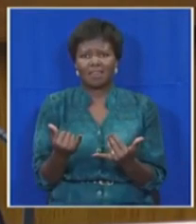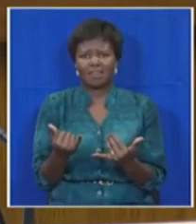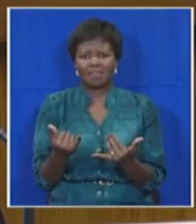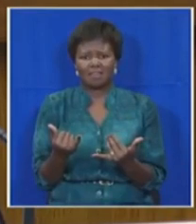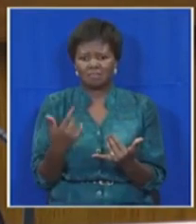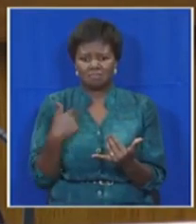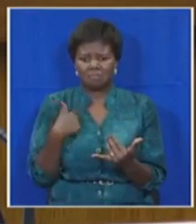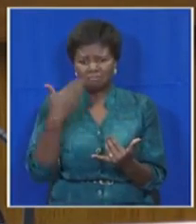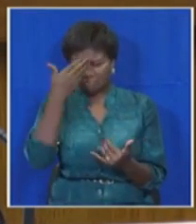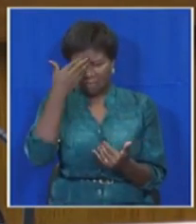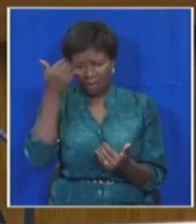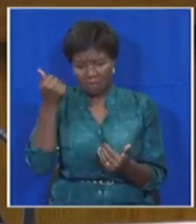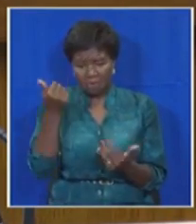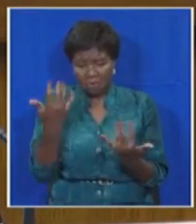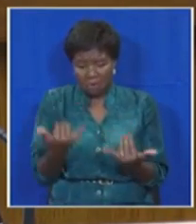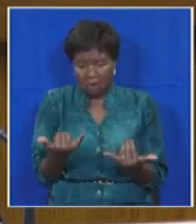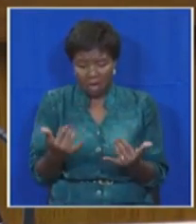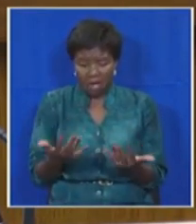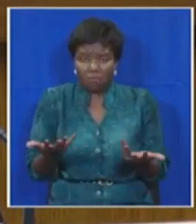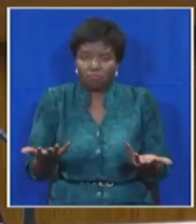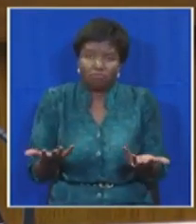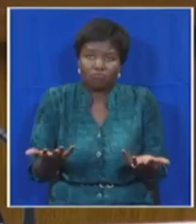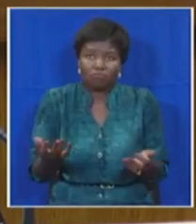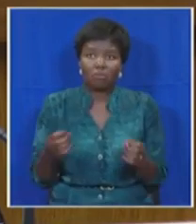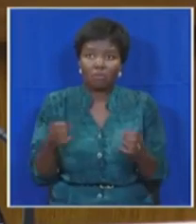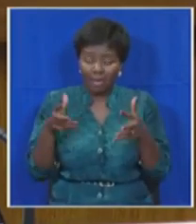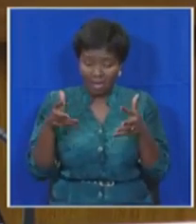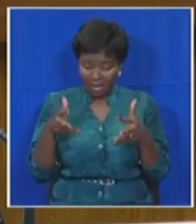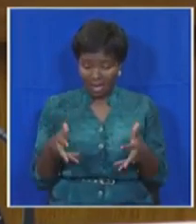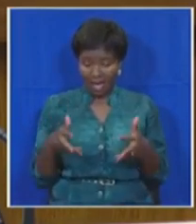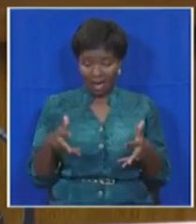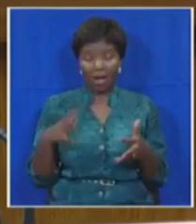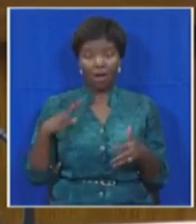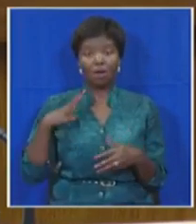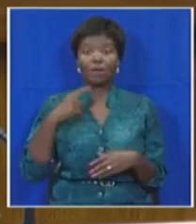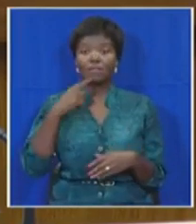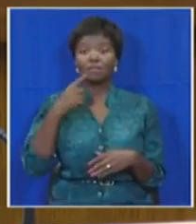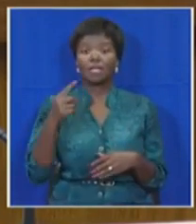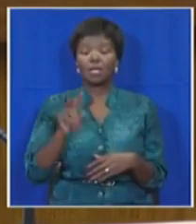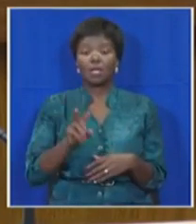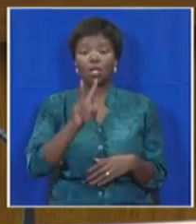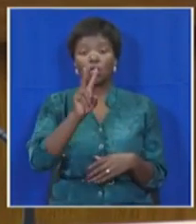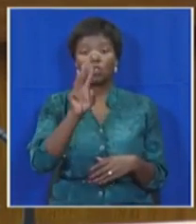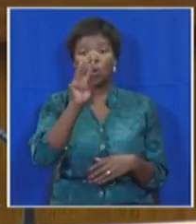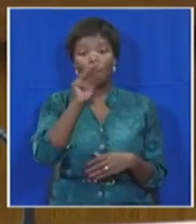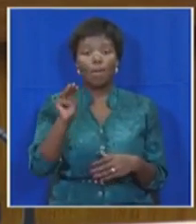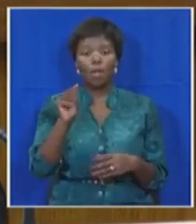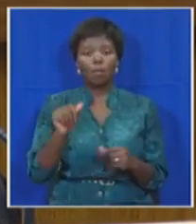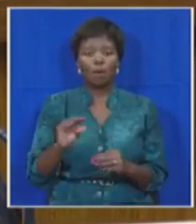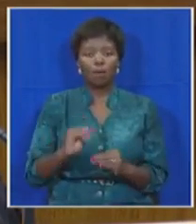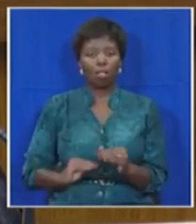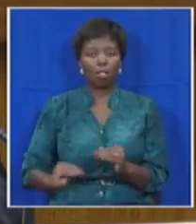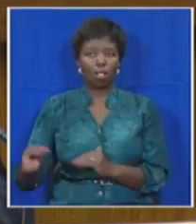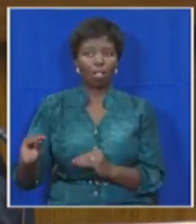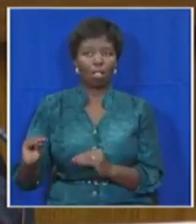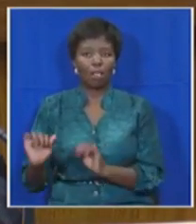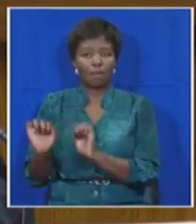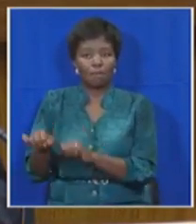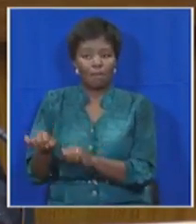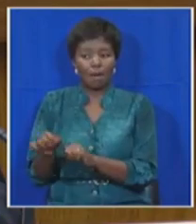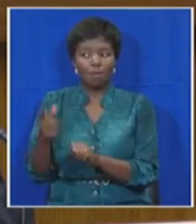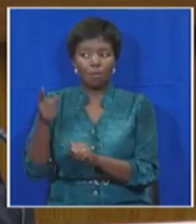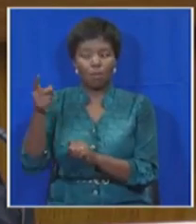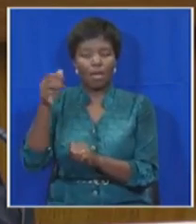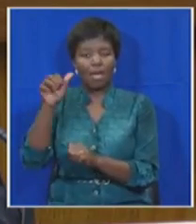have received, alleged to be received, a 2 million bribe to facilitate a deal in which his friends at Latulia